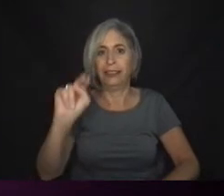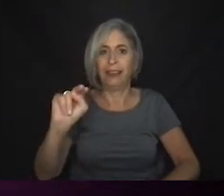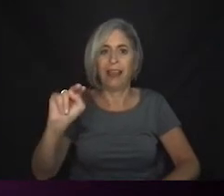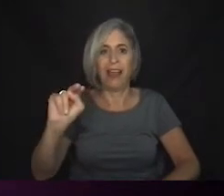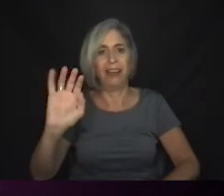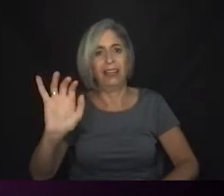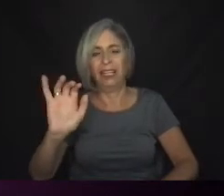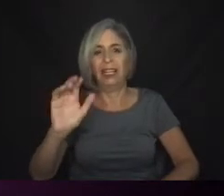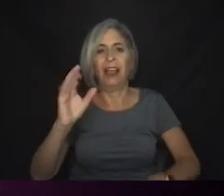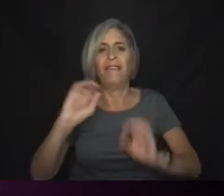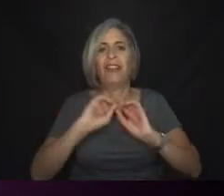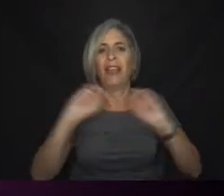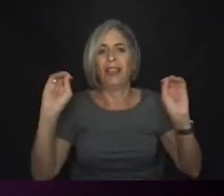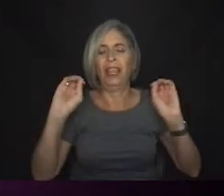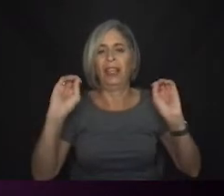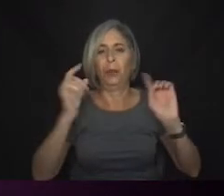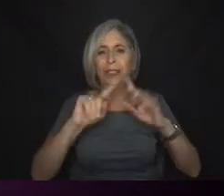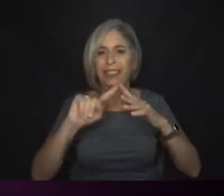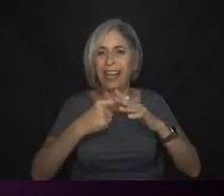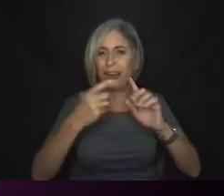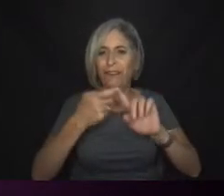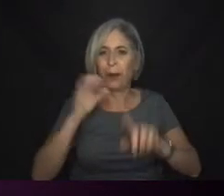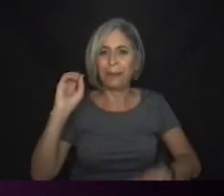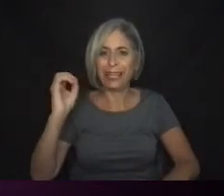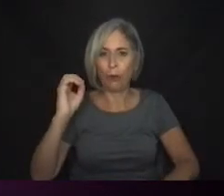we're literally doing this from zero.